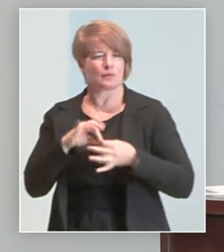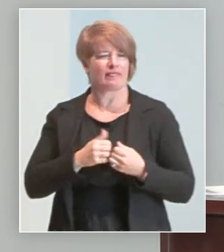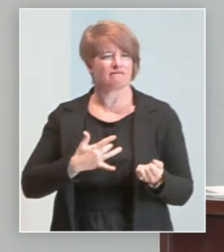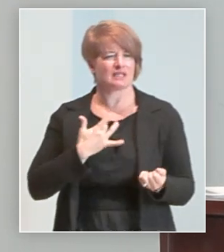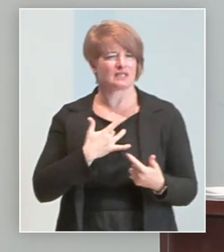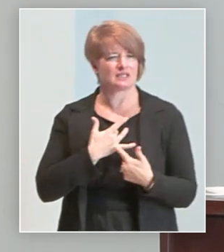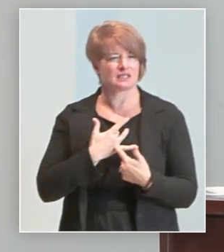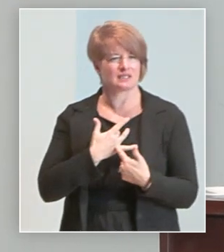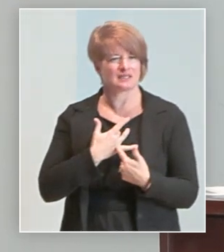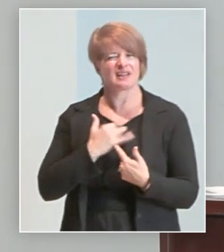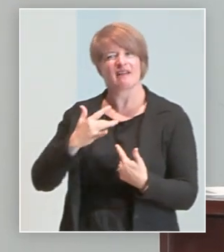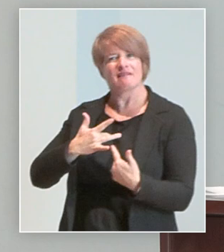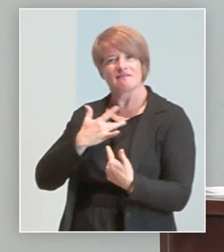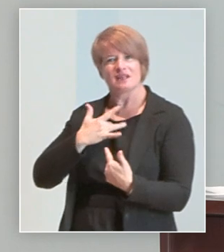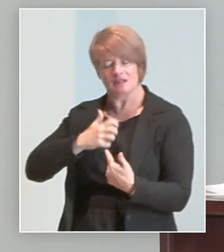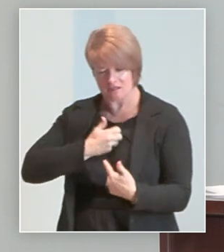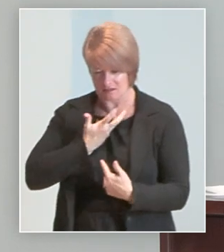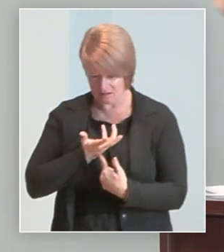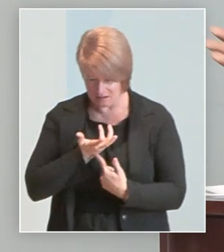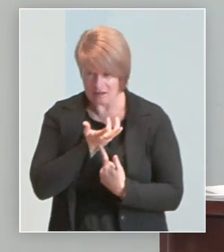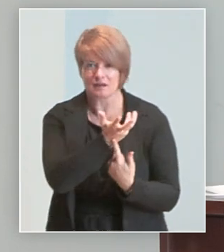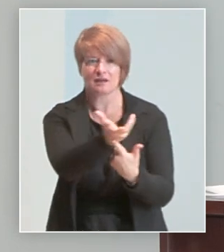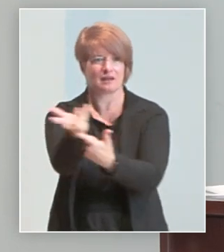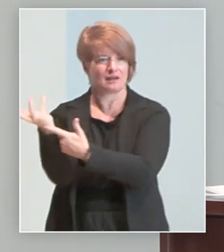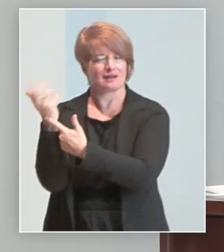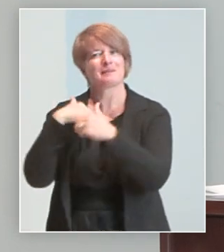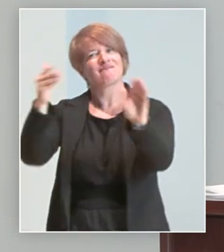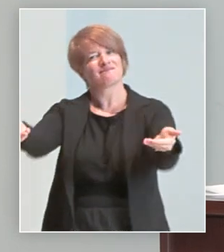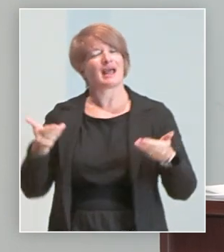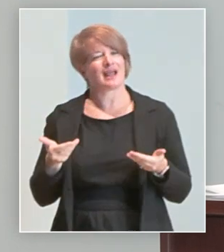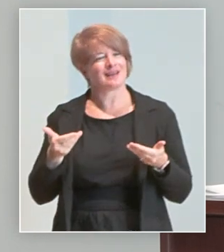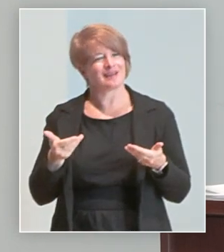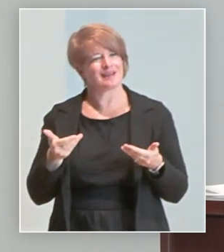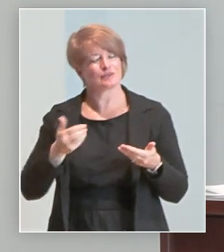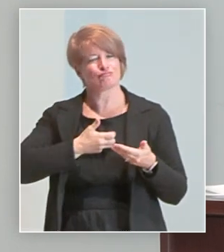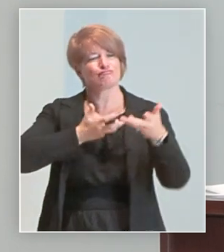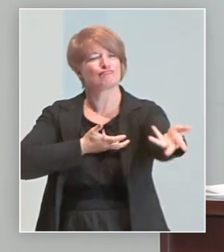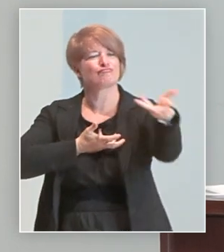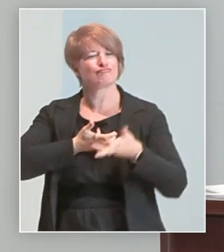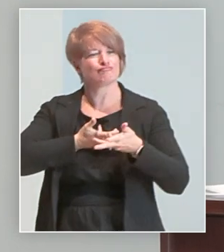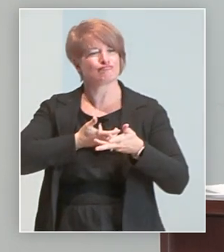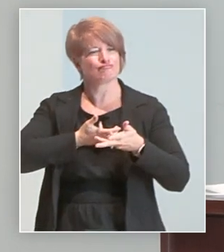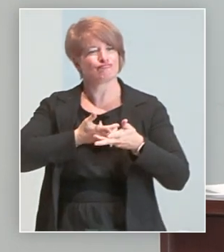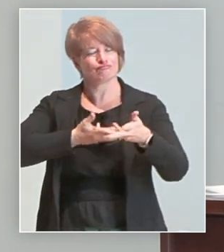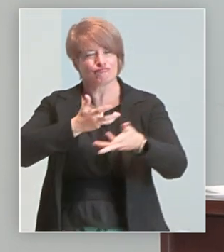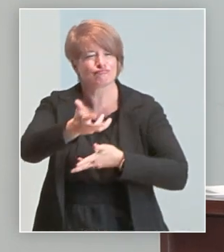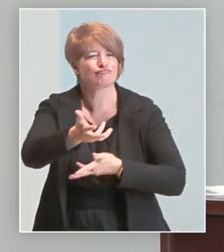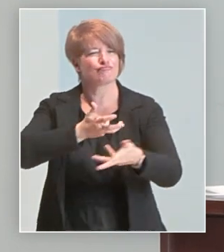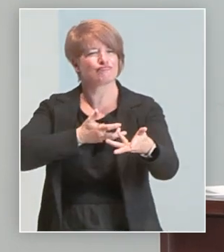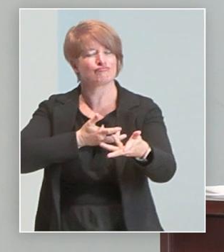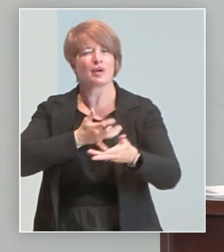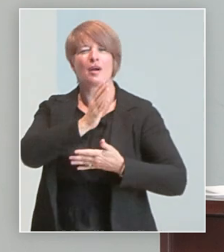to become that which we can imbibe. So I'm inviting you to imbibe with me. Take this as